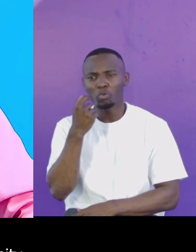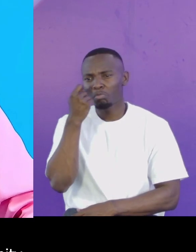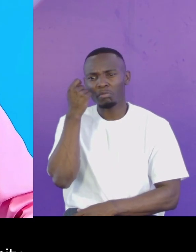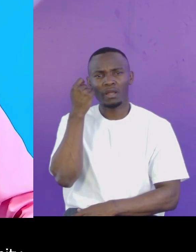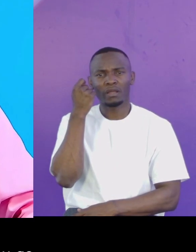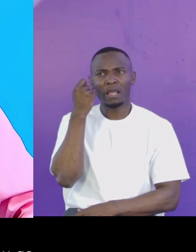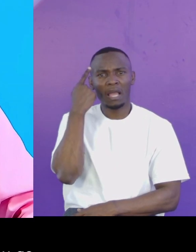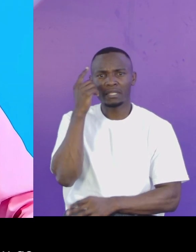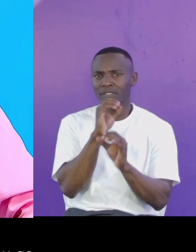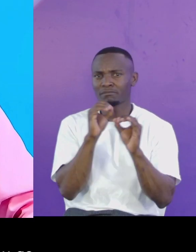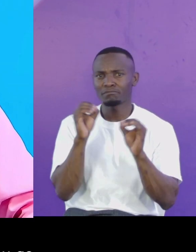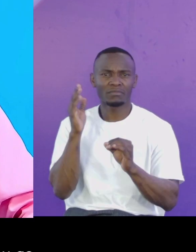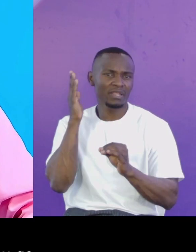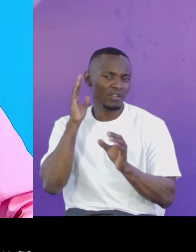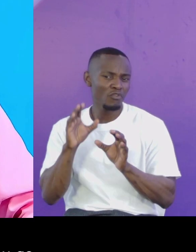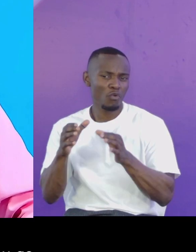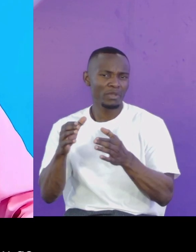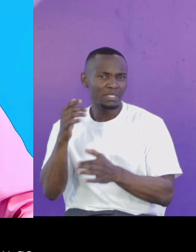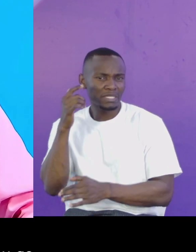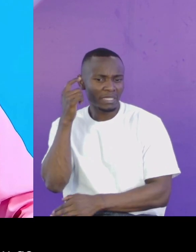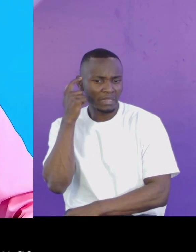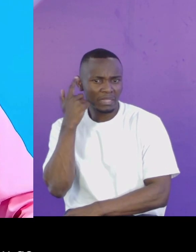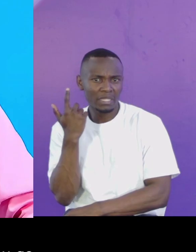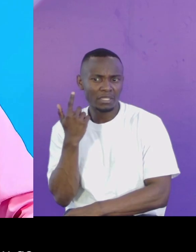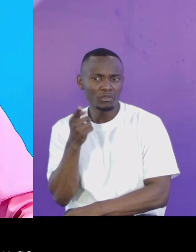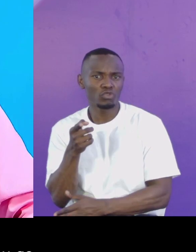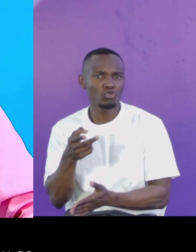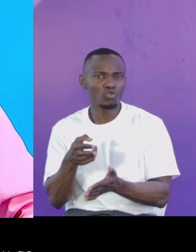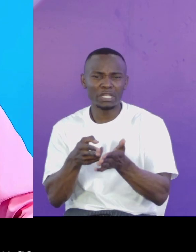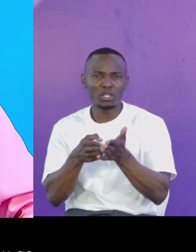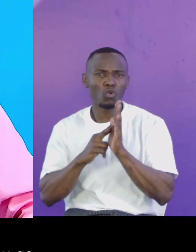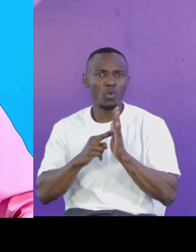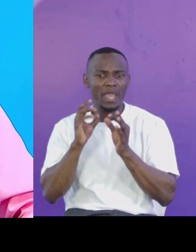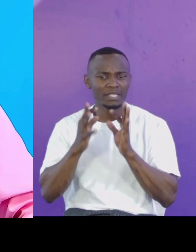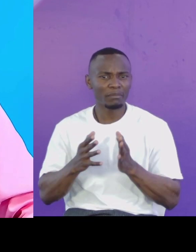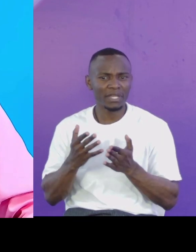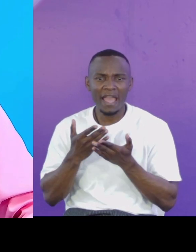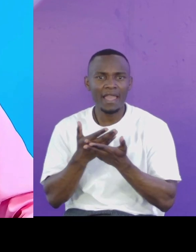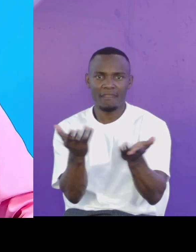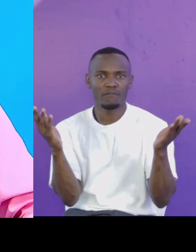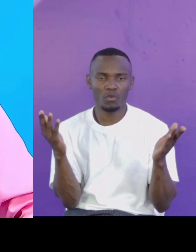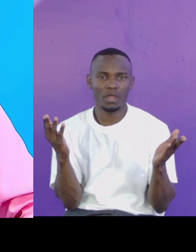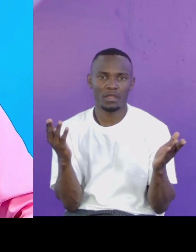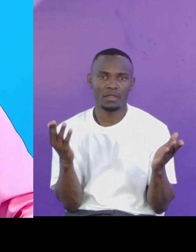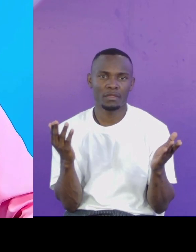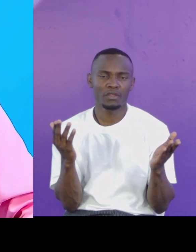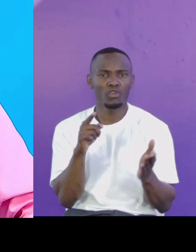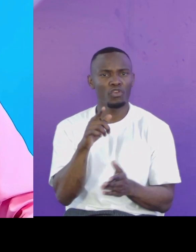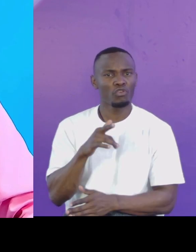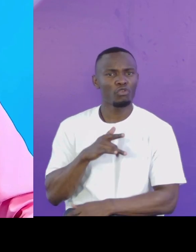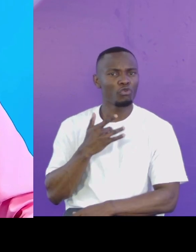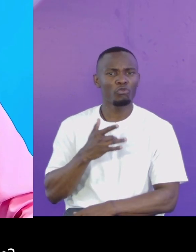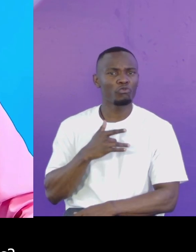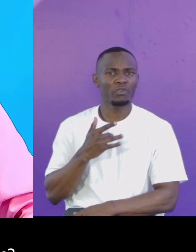deaf community, we think that you require an interpreter everywhere you go. And do you